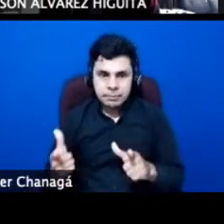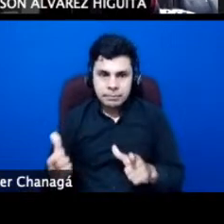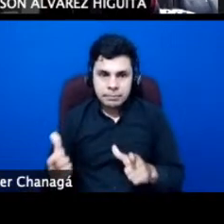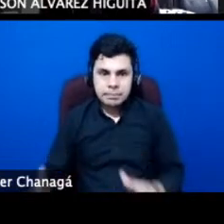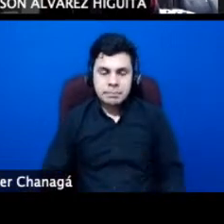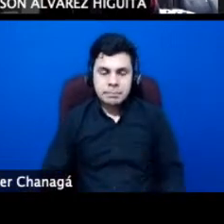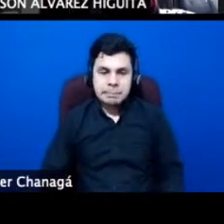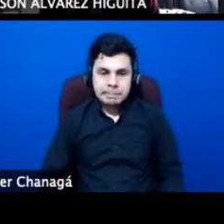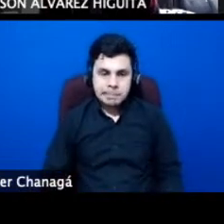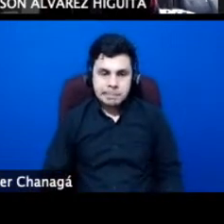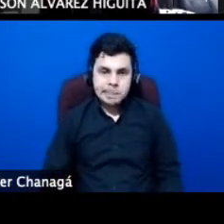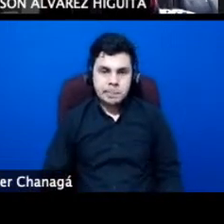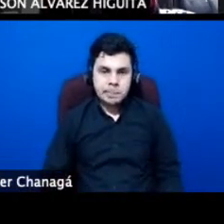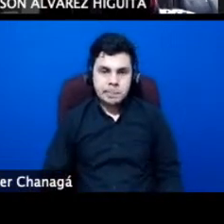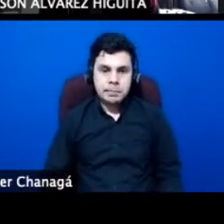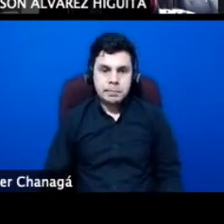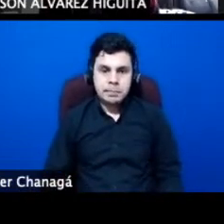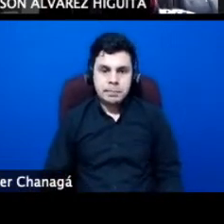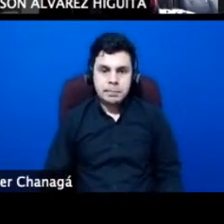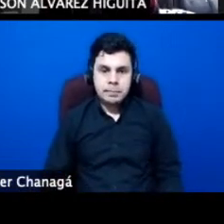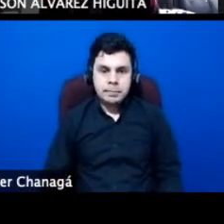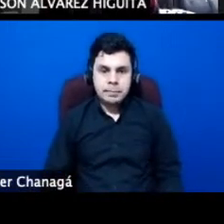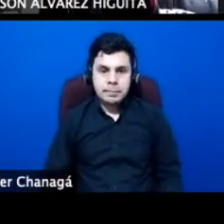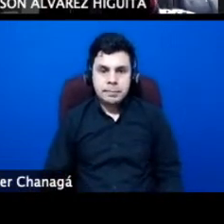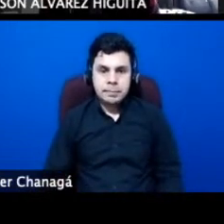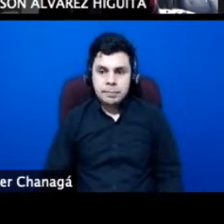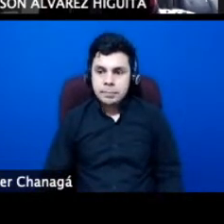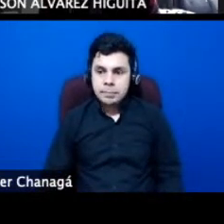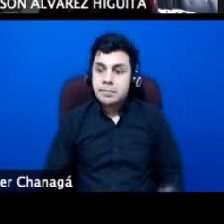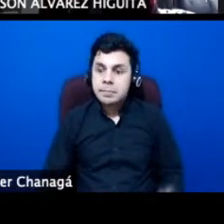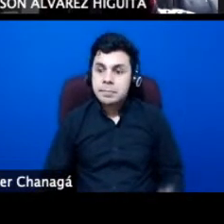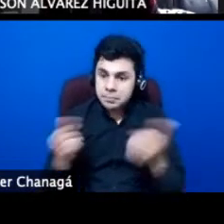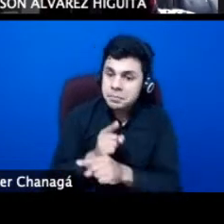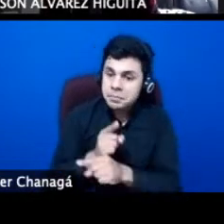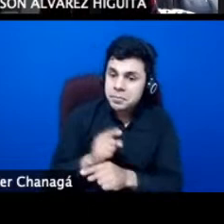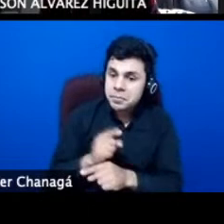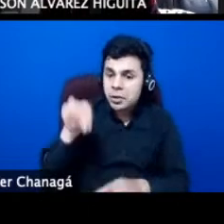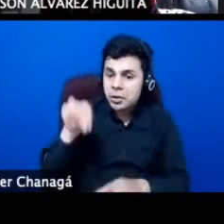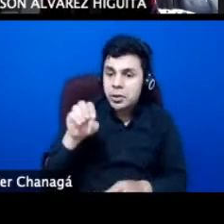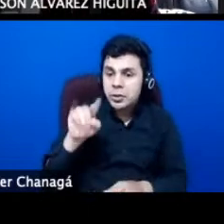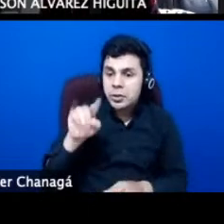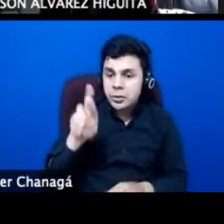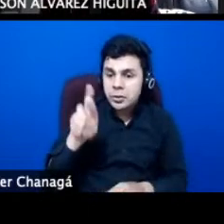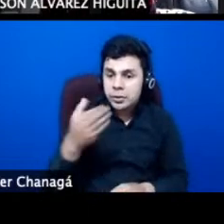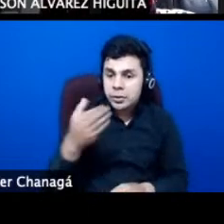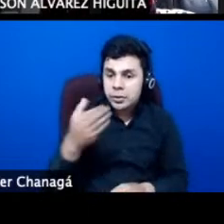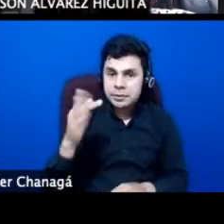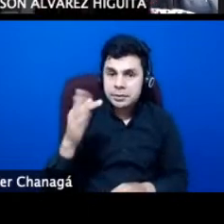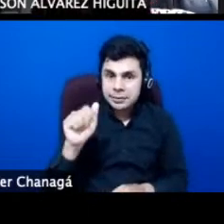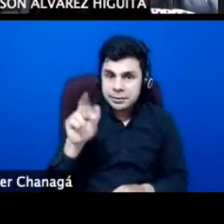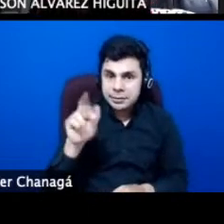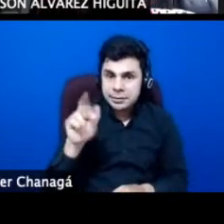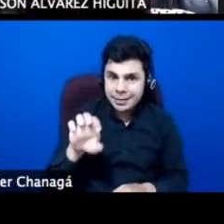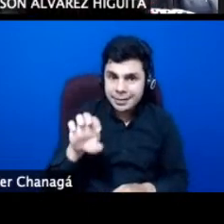Noor and Tarek, is that correct? Nos movemos hacia Noor y Tarek. Perfecto. Muchas gracias.